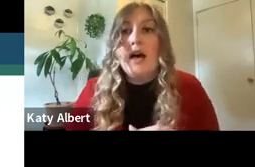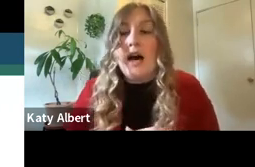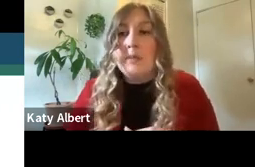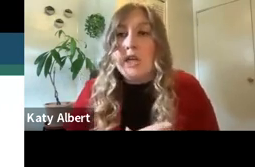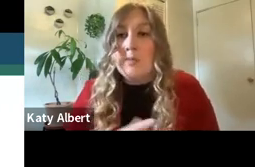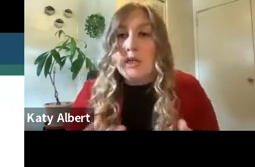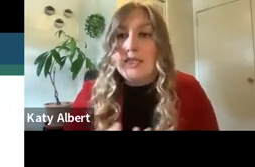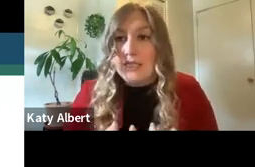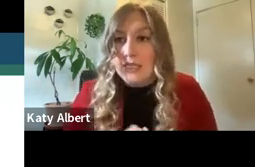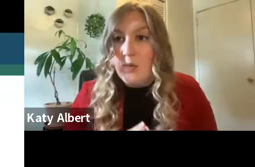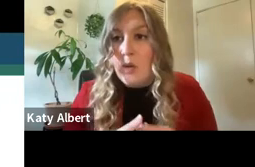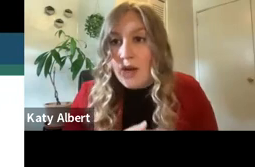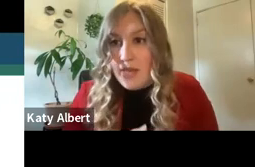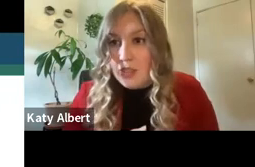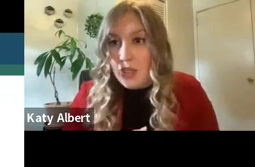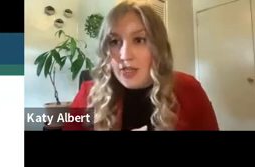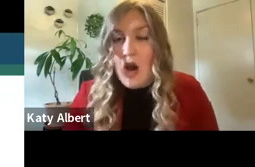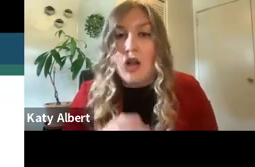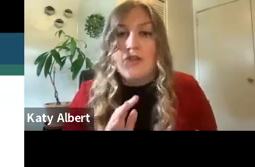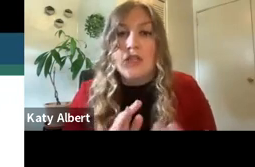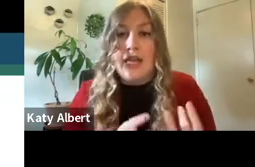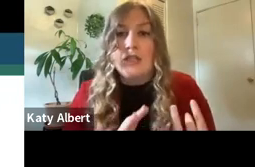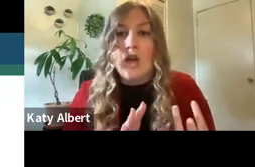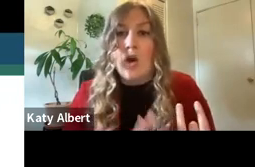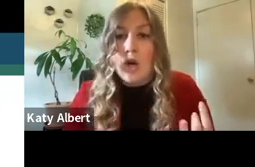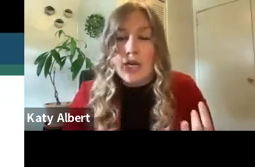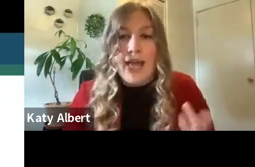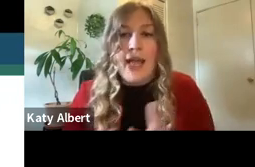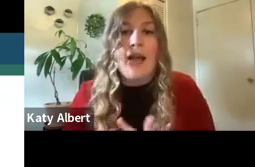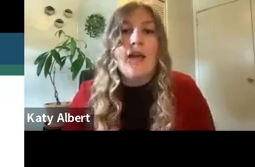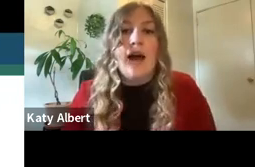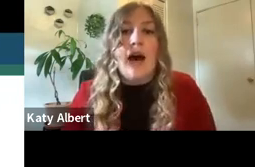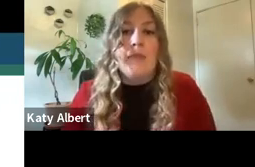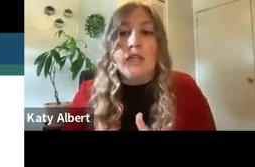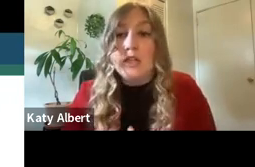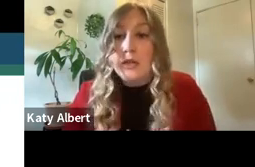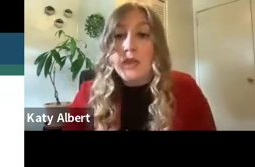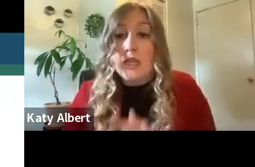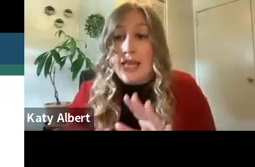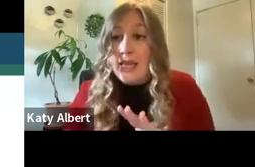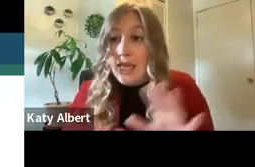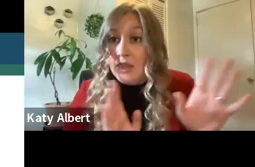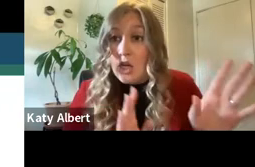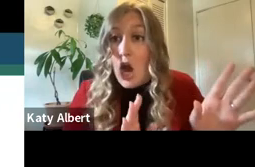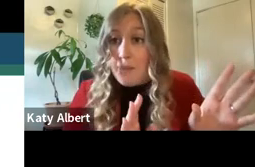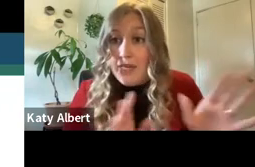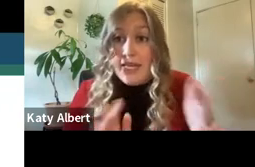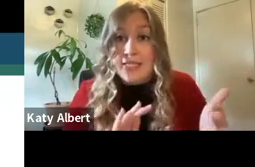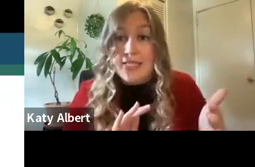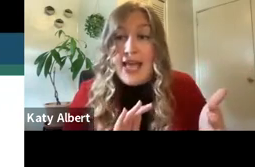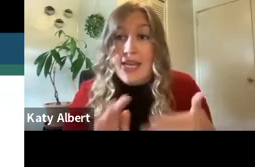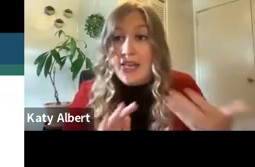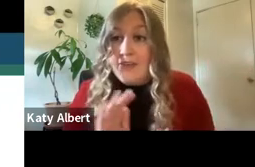feel, more sensitive, we want to make sure that all of the links are working, include the link in the